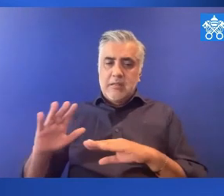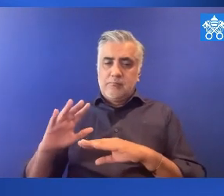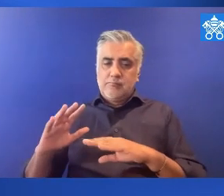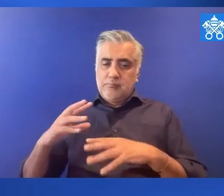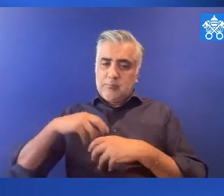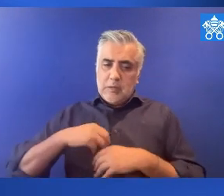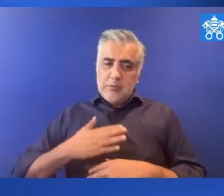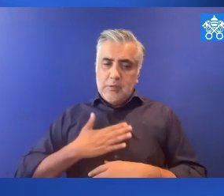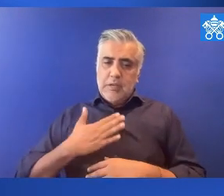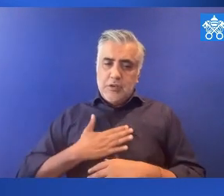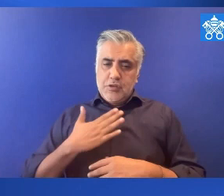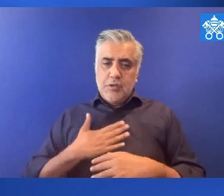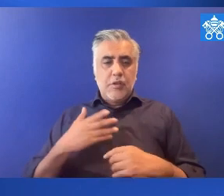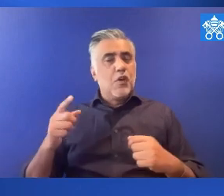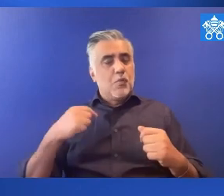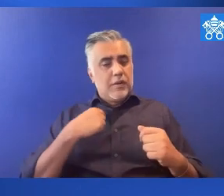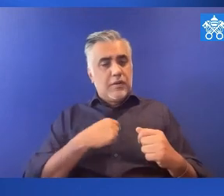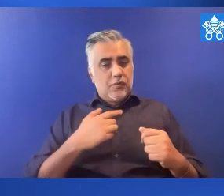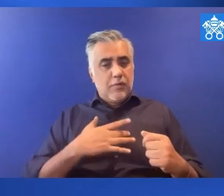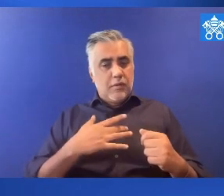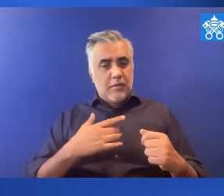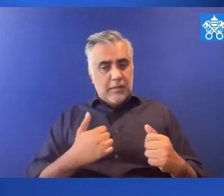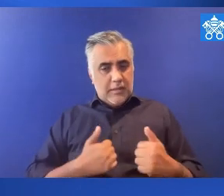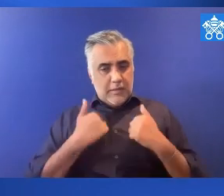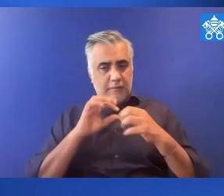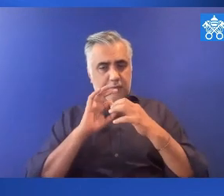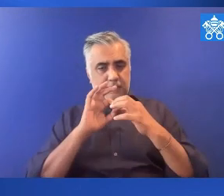those are interests, that's not consolation.